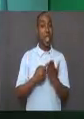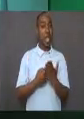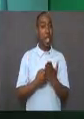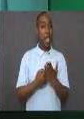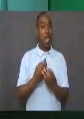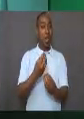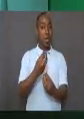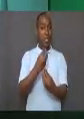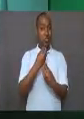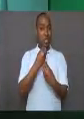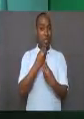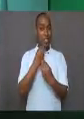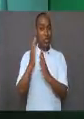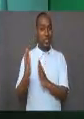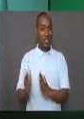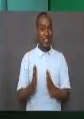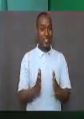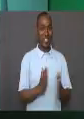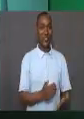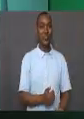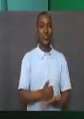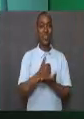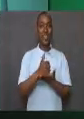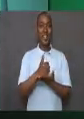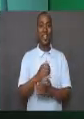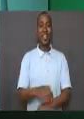function of photosynthesis.